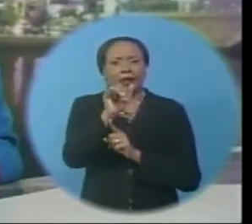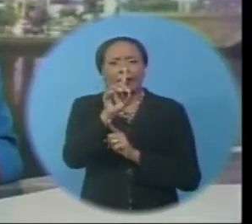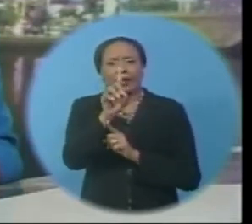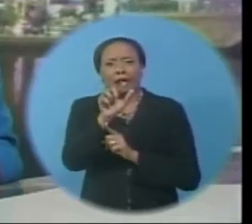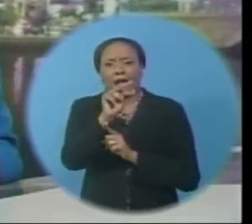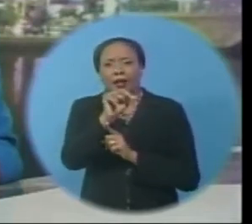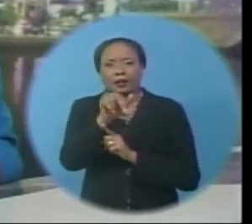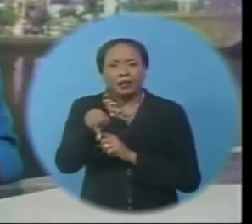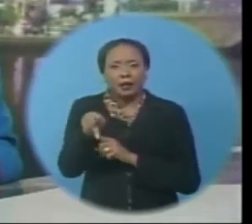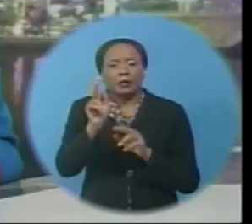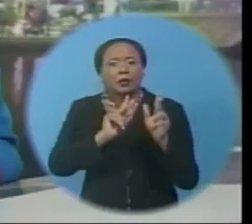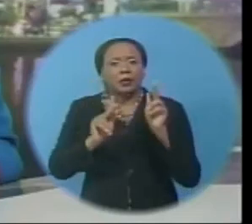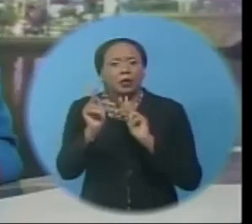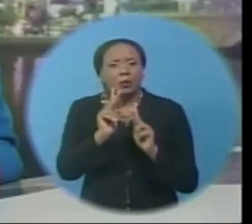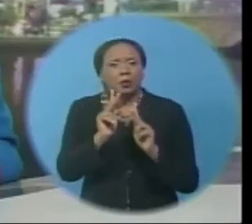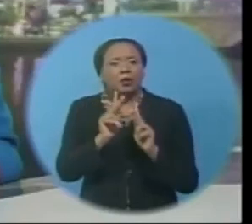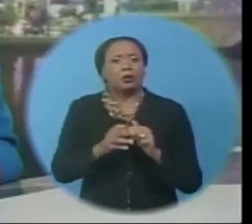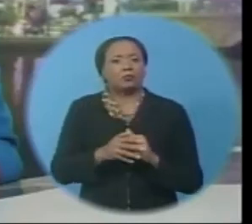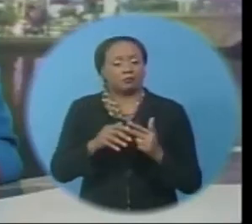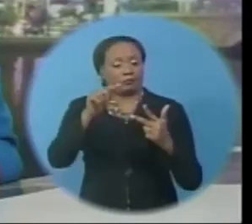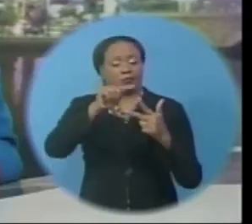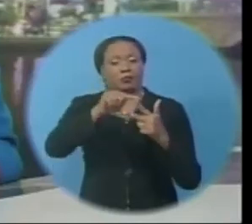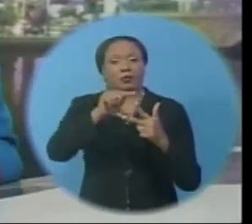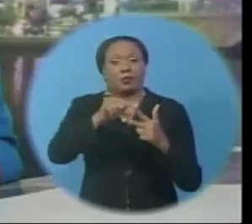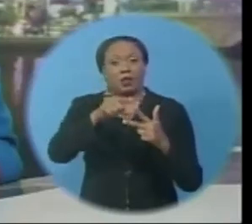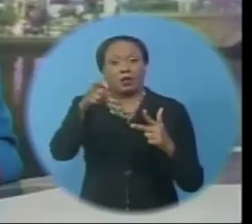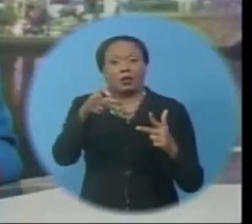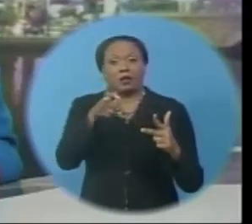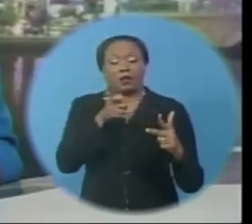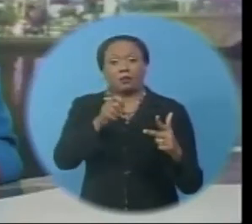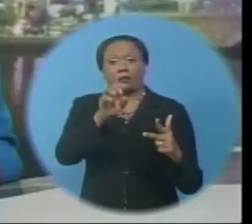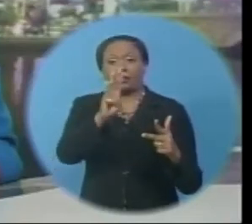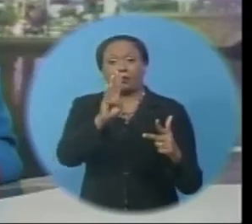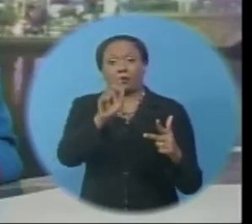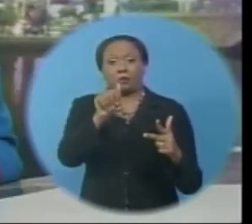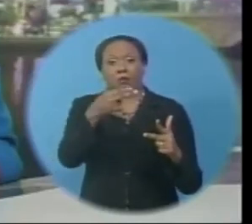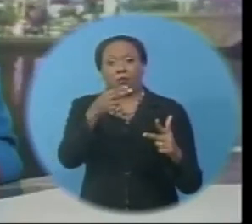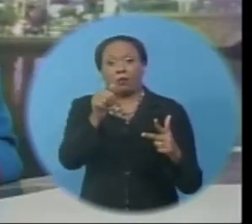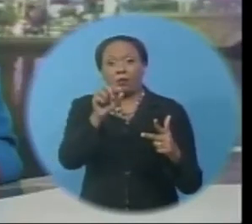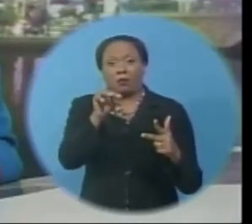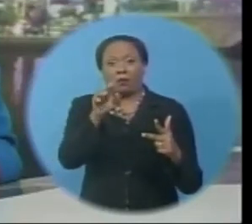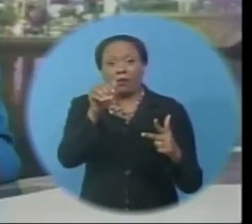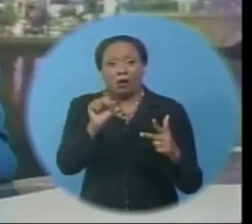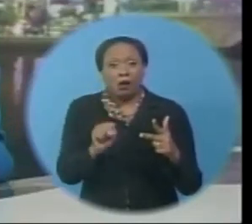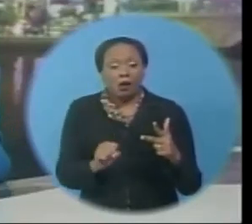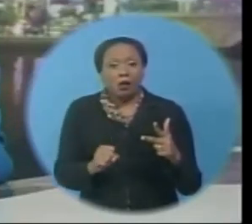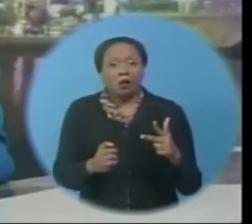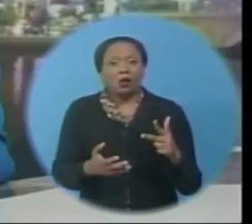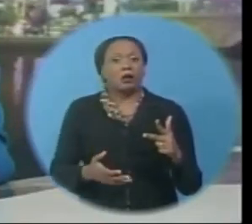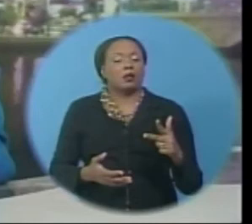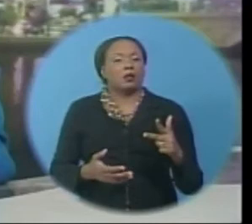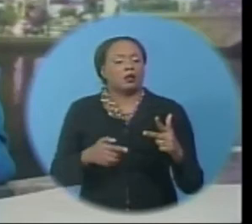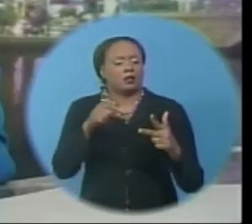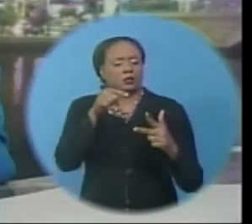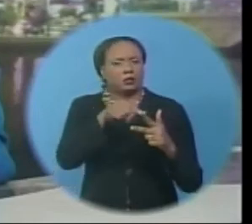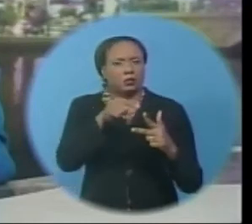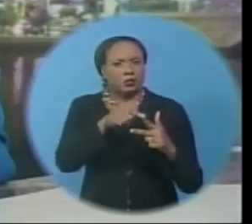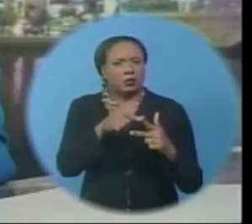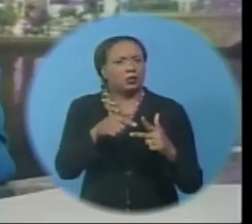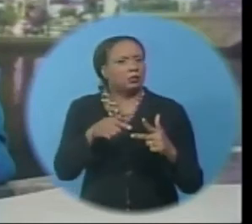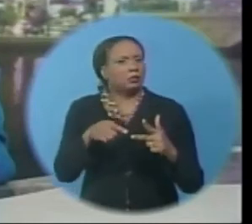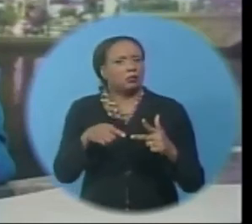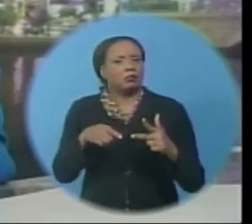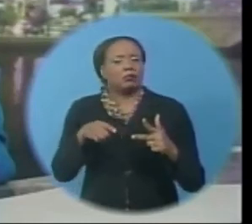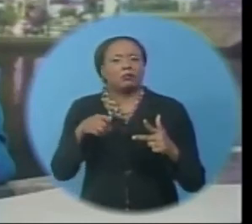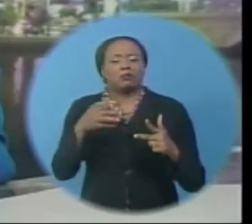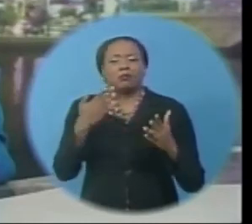a Bahamian who is wanted in the United States on murder charges, could only have escaped with the assistance